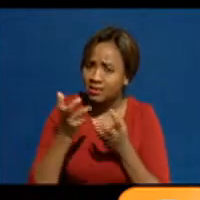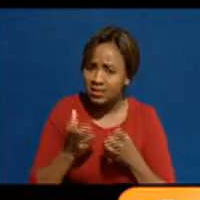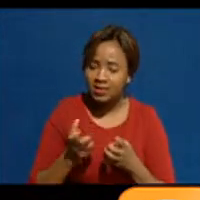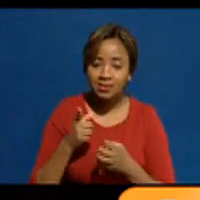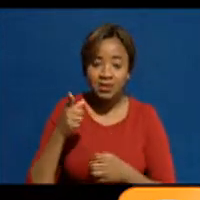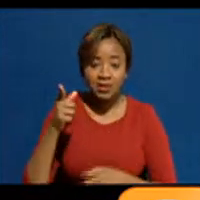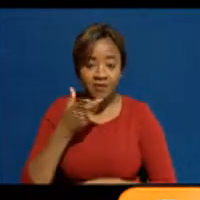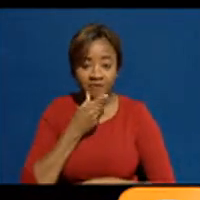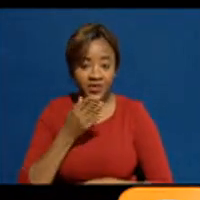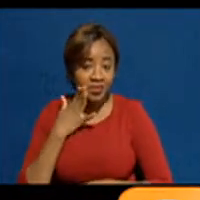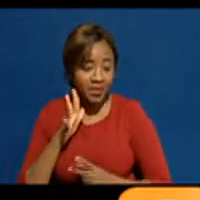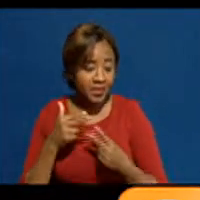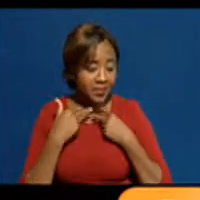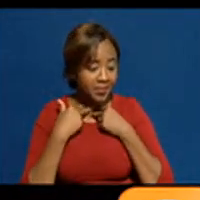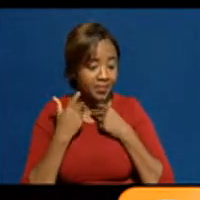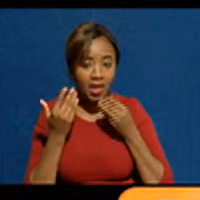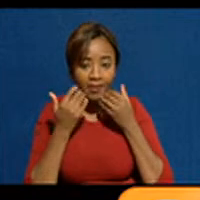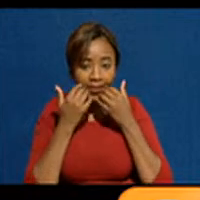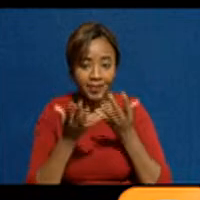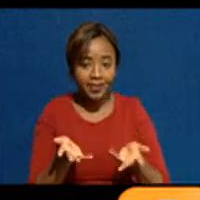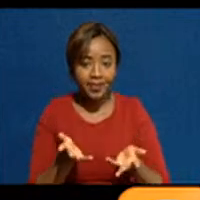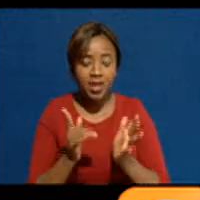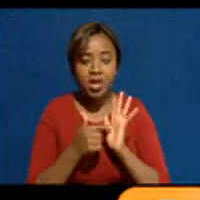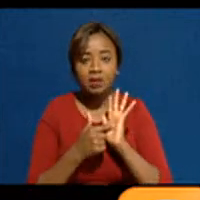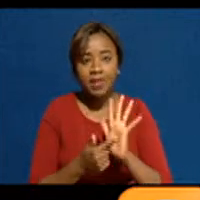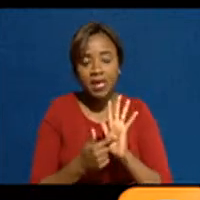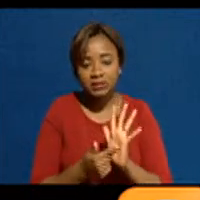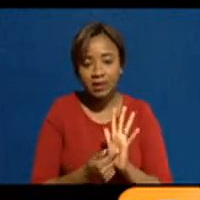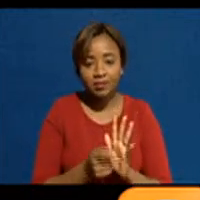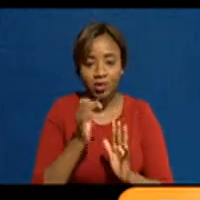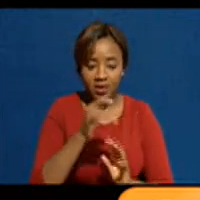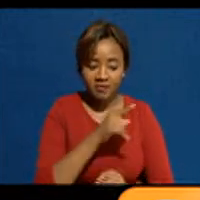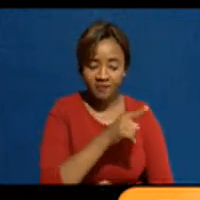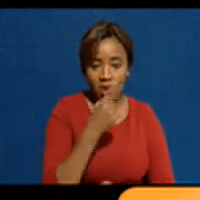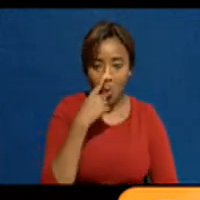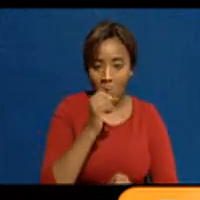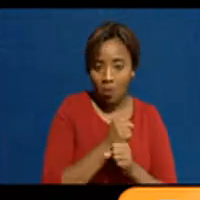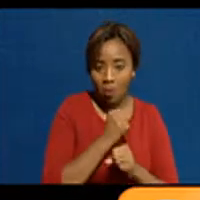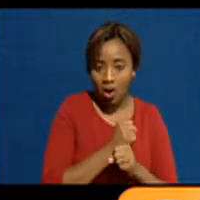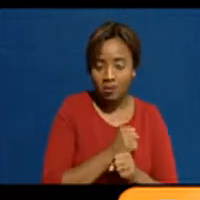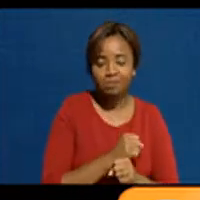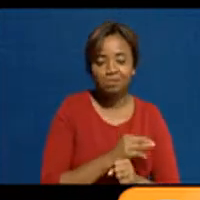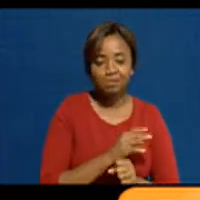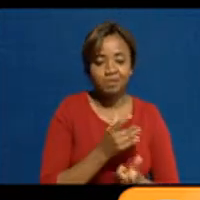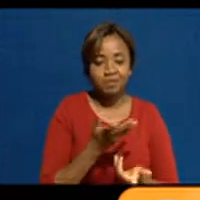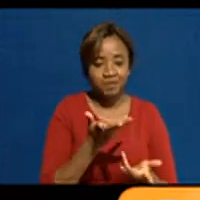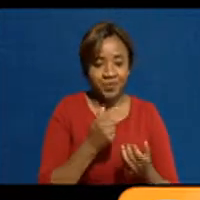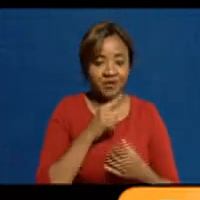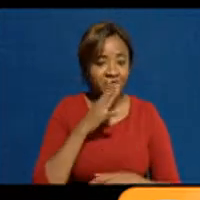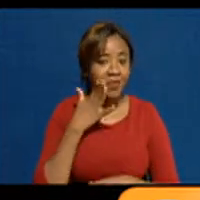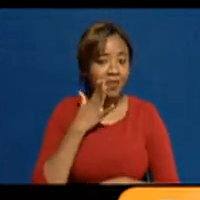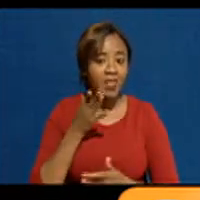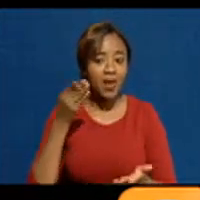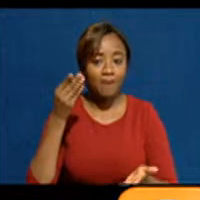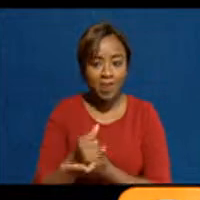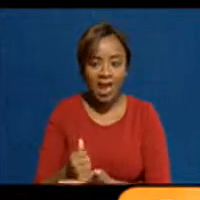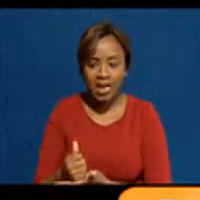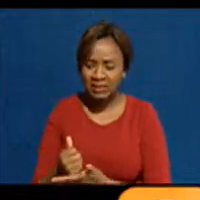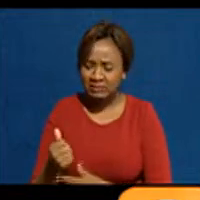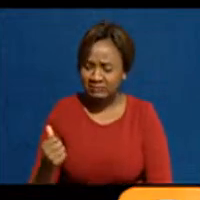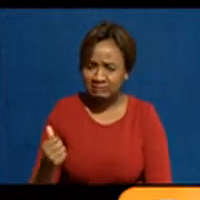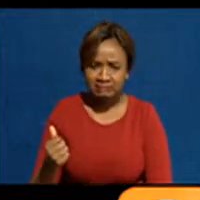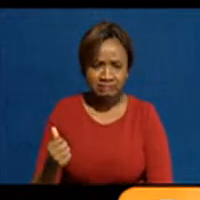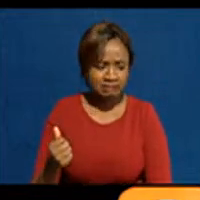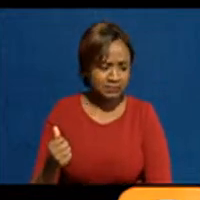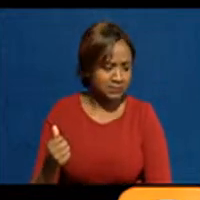For instance, you'll find that a child will come home with an assignment that requires for a parent to buy things. And these